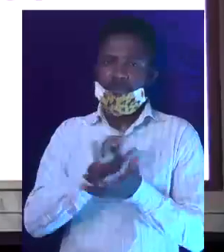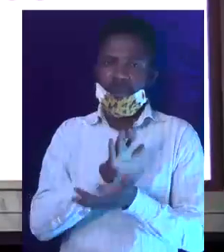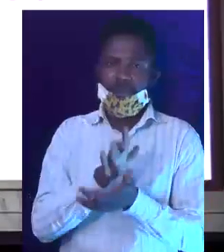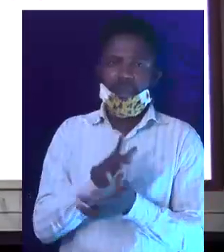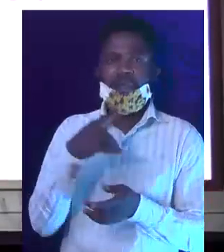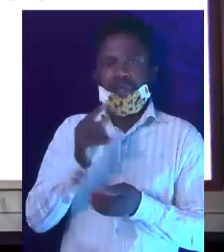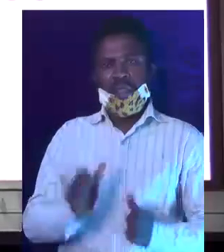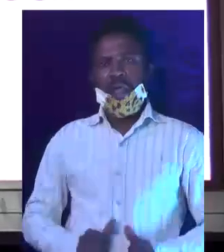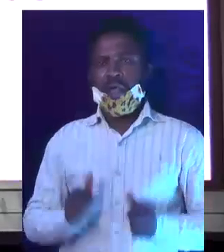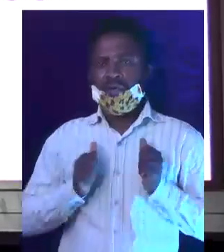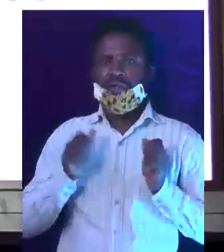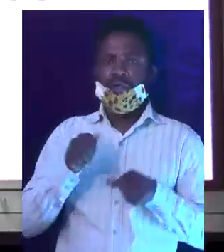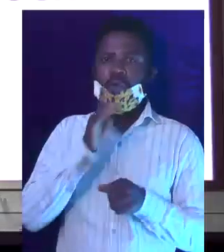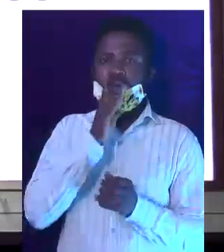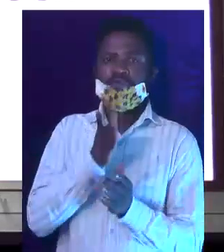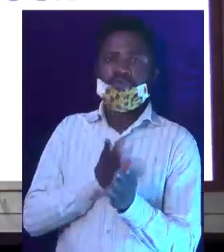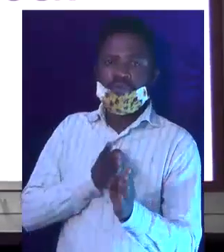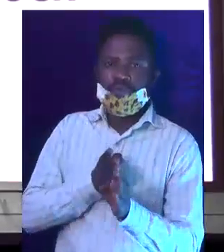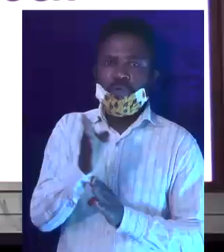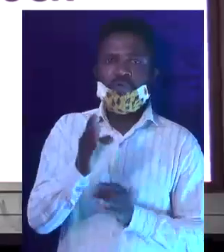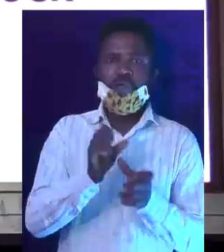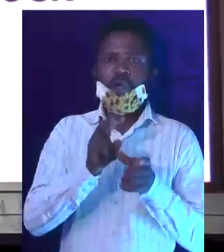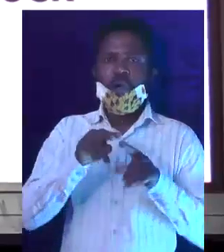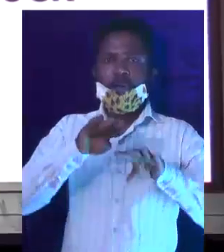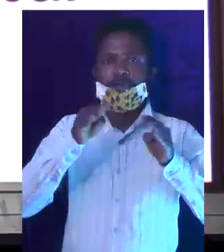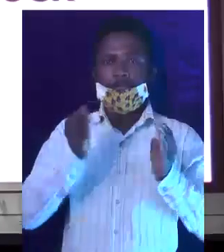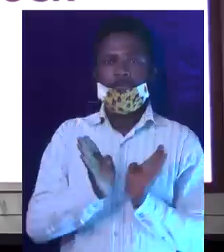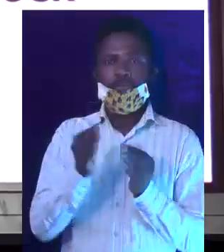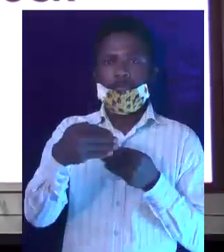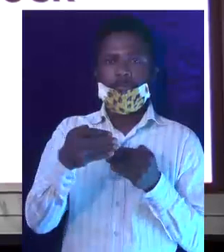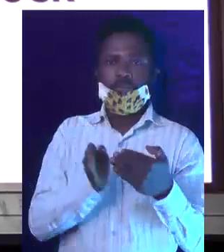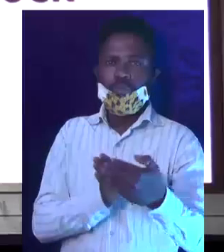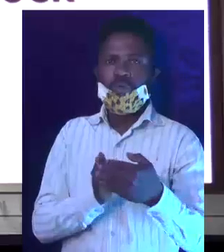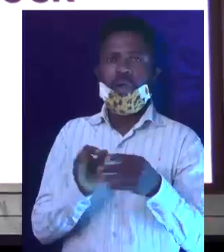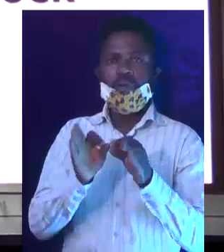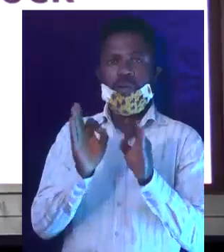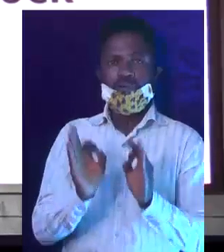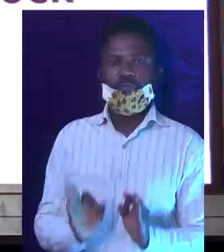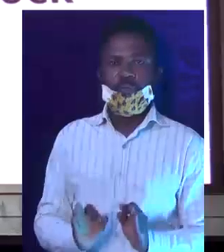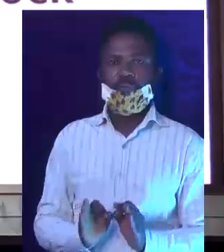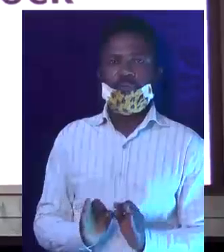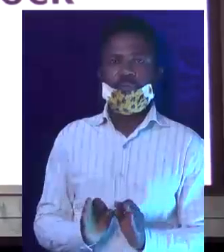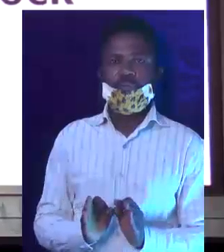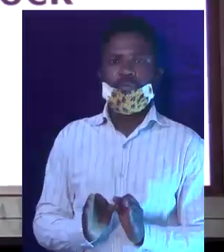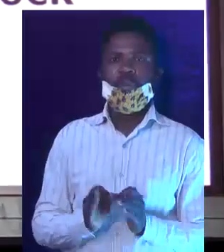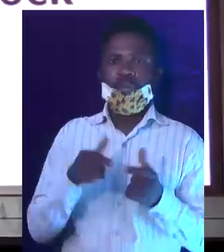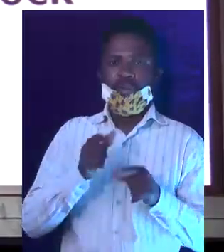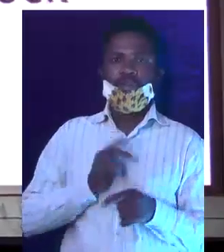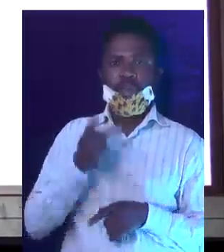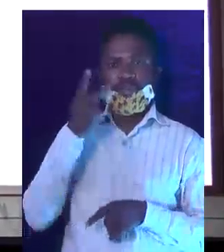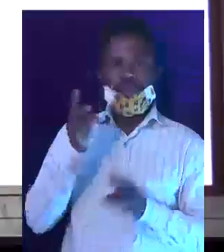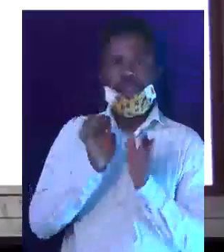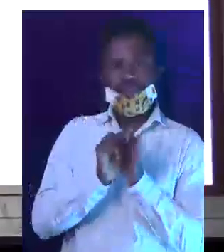be straight or block form. The address could be straight or block form. Let's